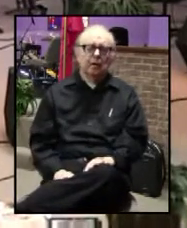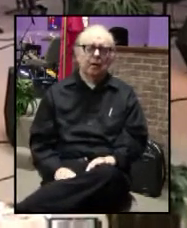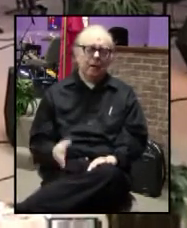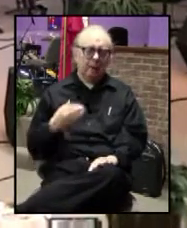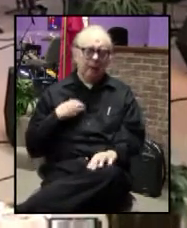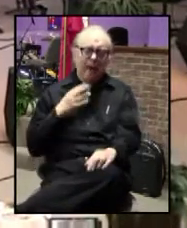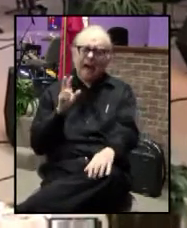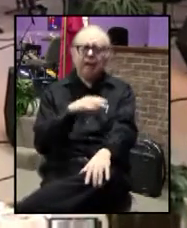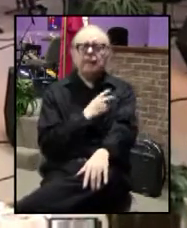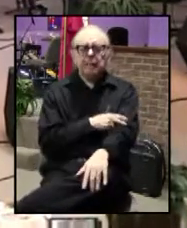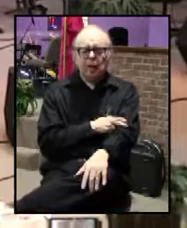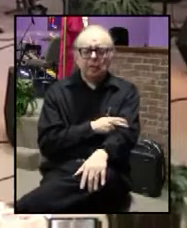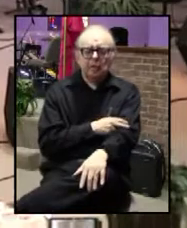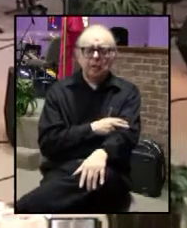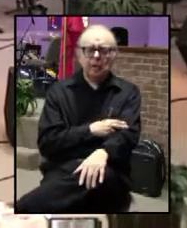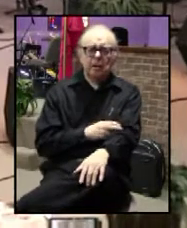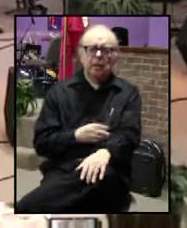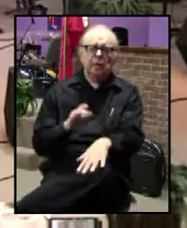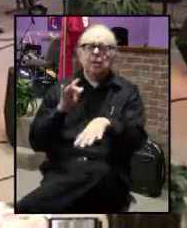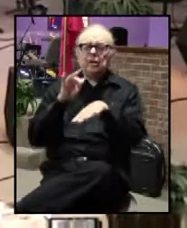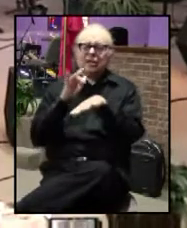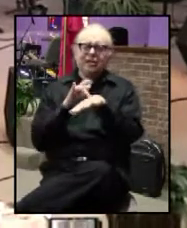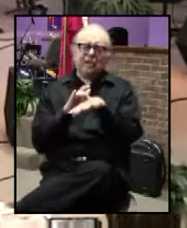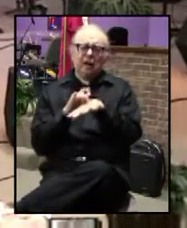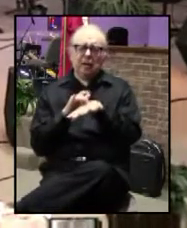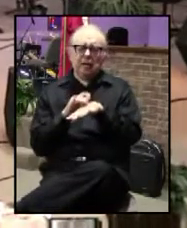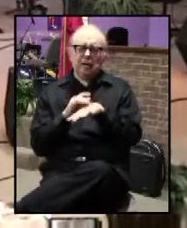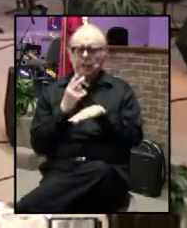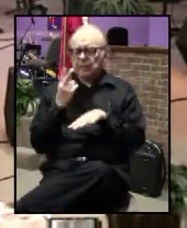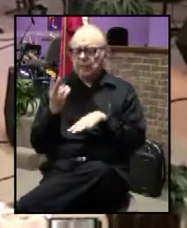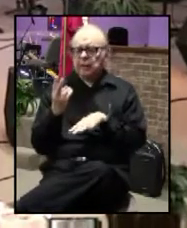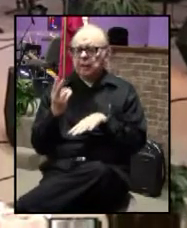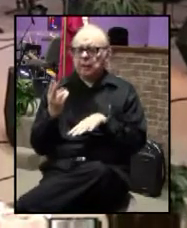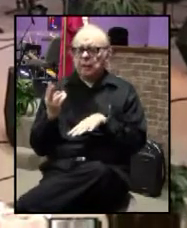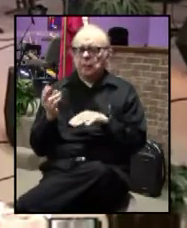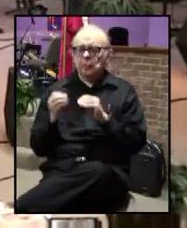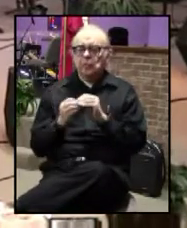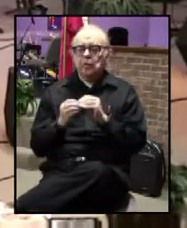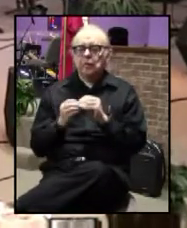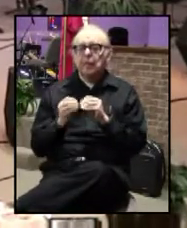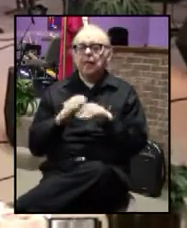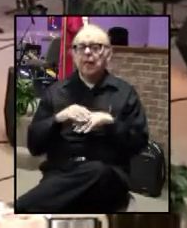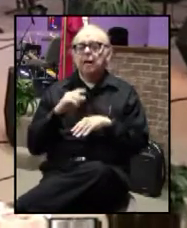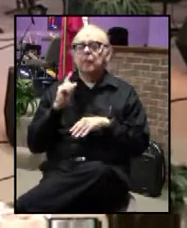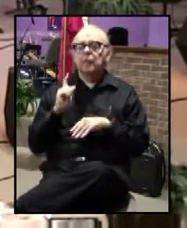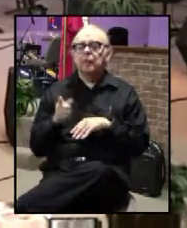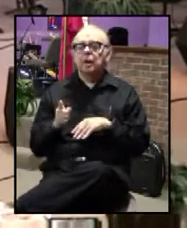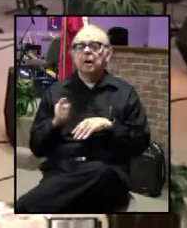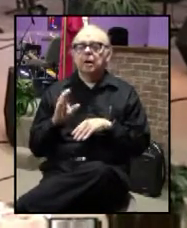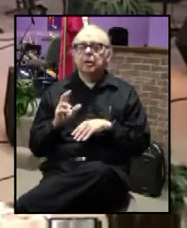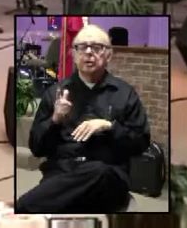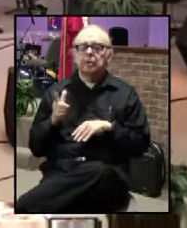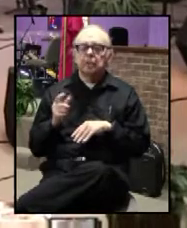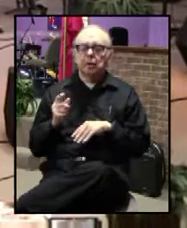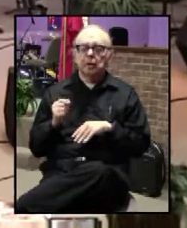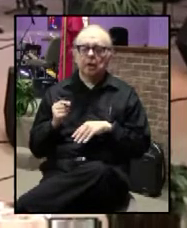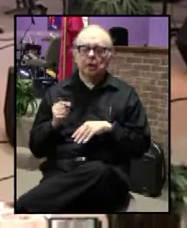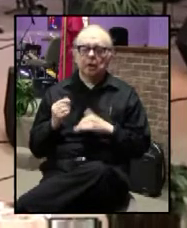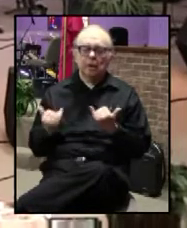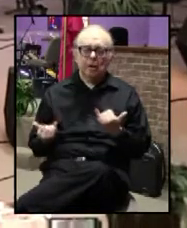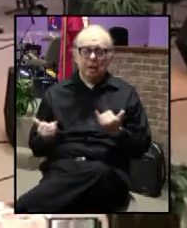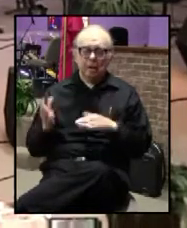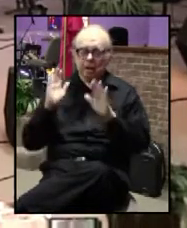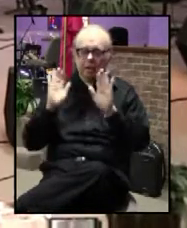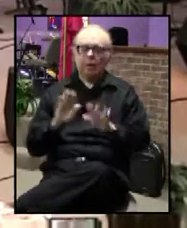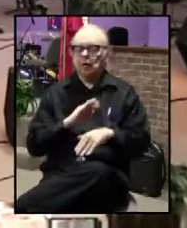Have the power to reach out and see more than 120. On this day, Sunday,